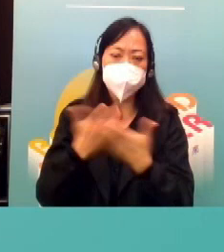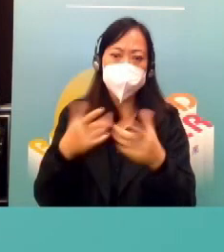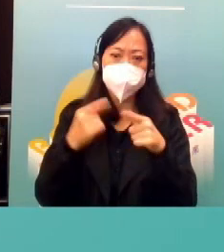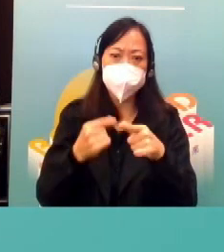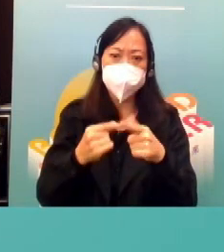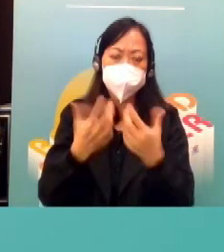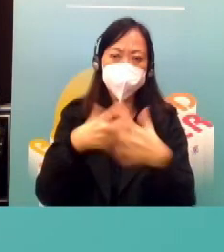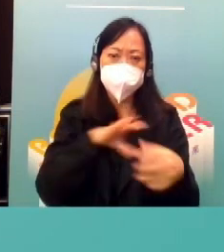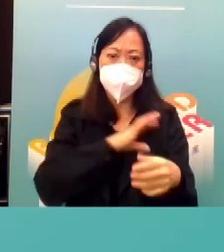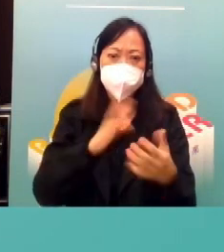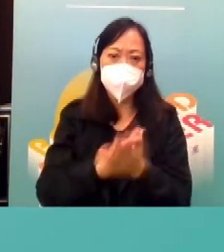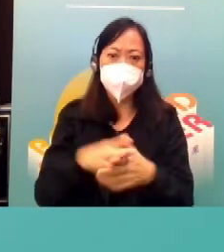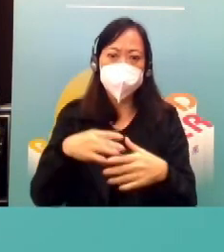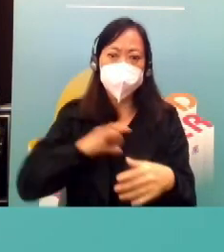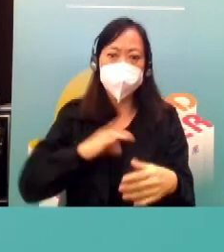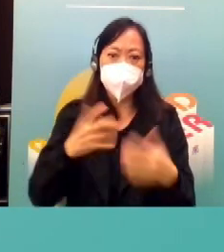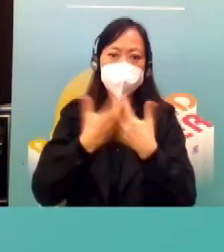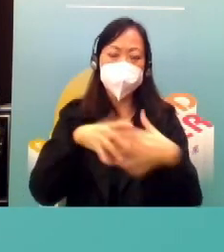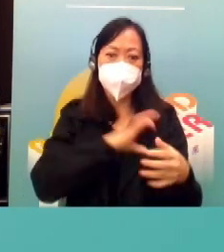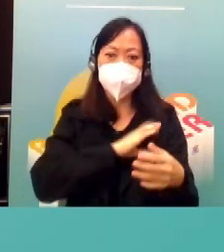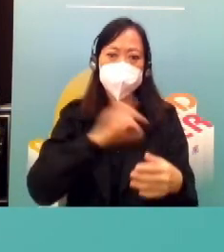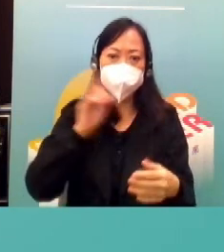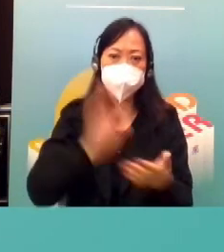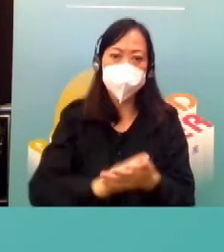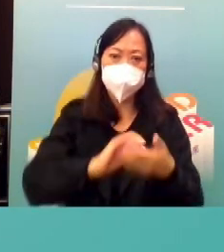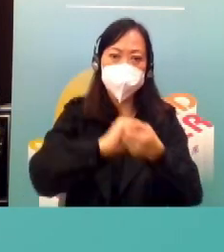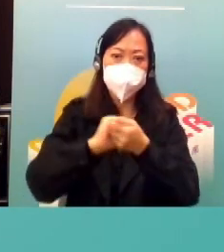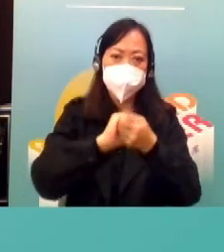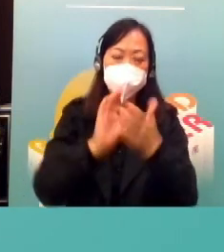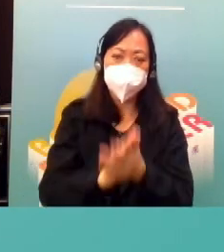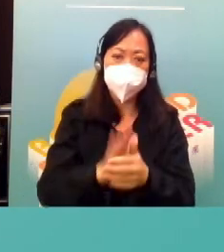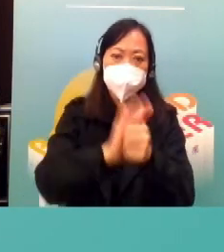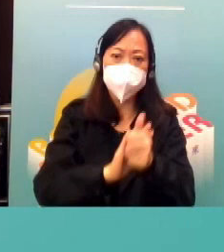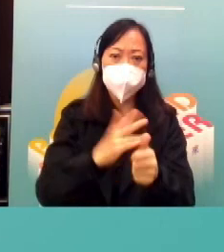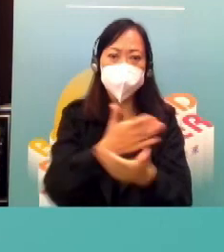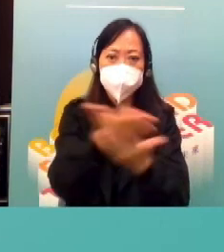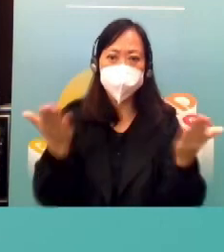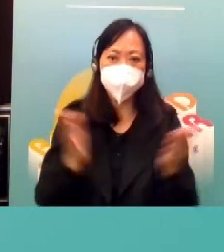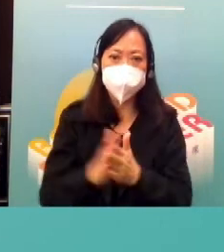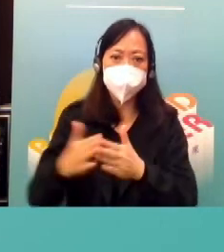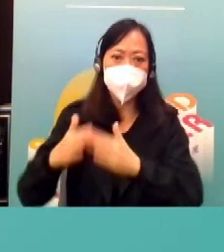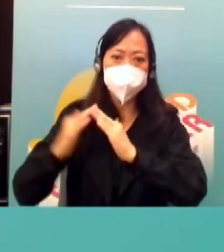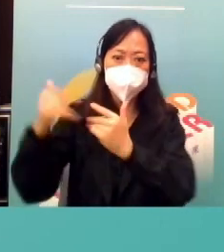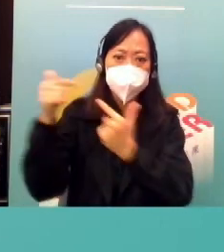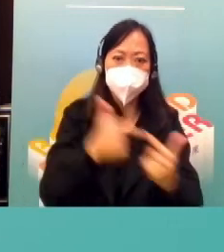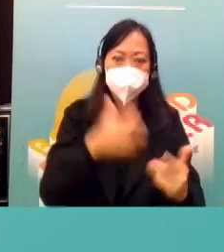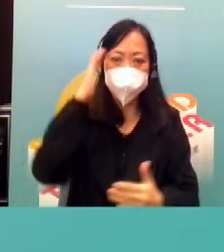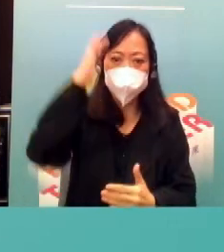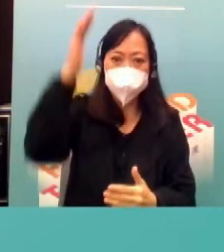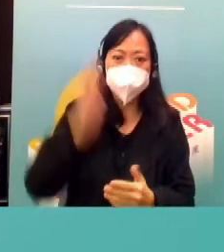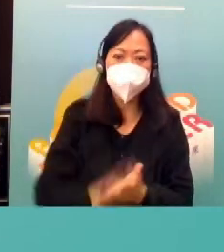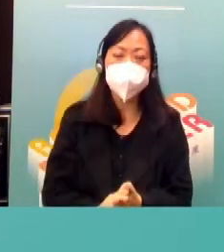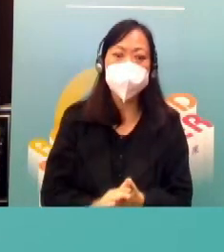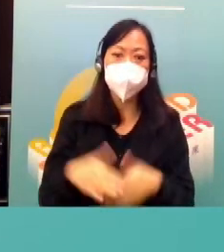and to build a more sustainable future for all. And so what we will do is that we are going to have